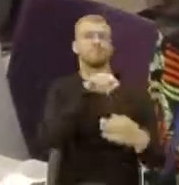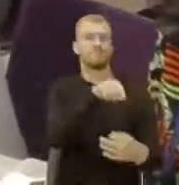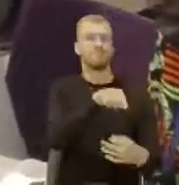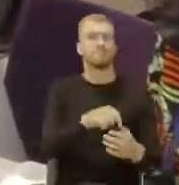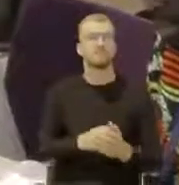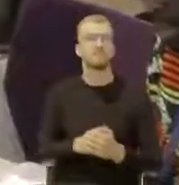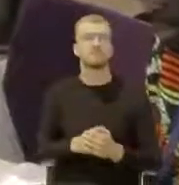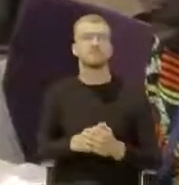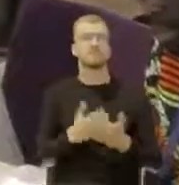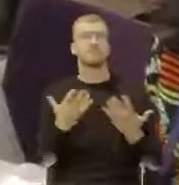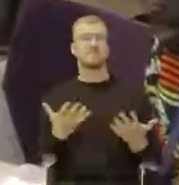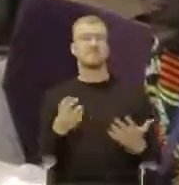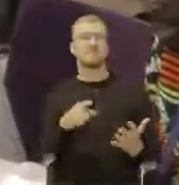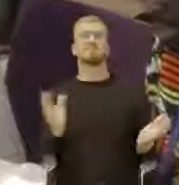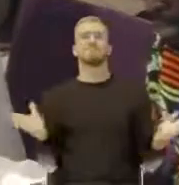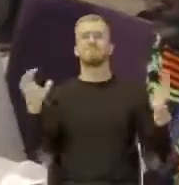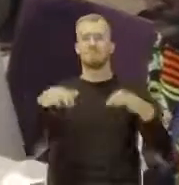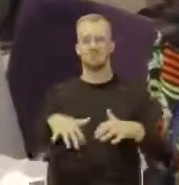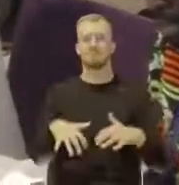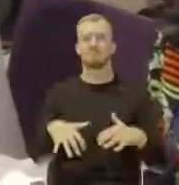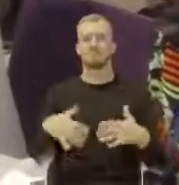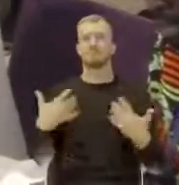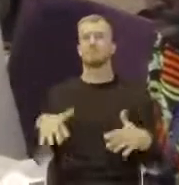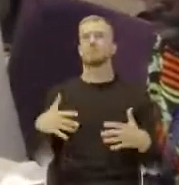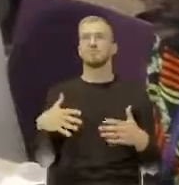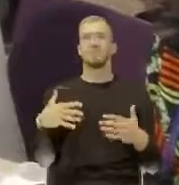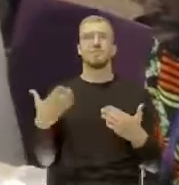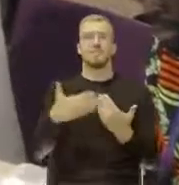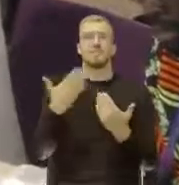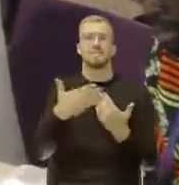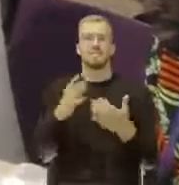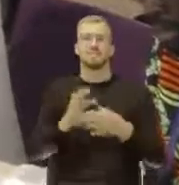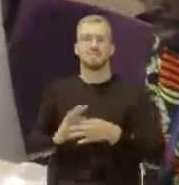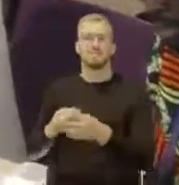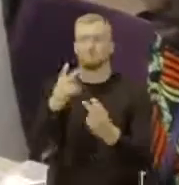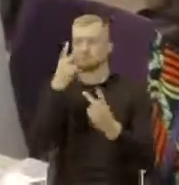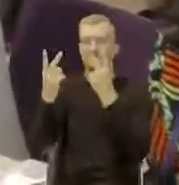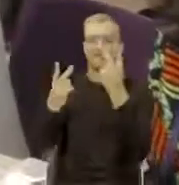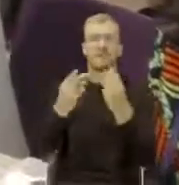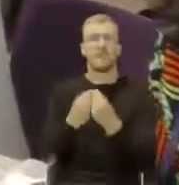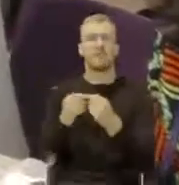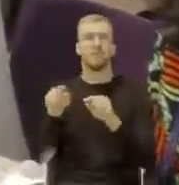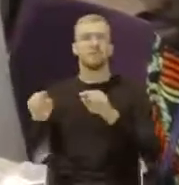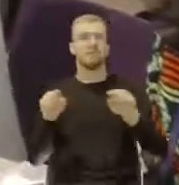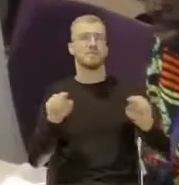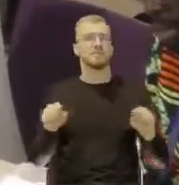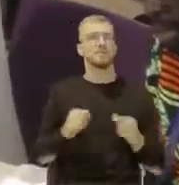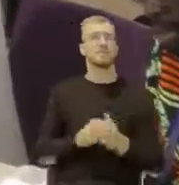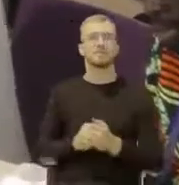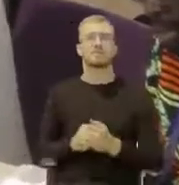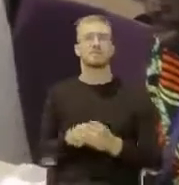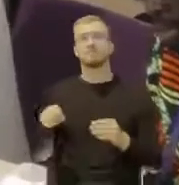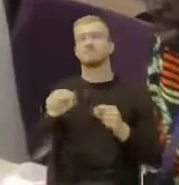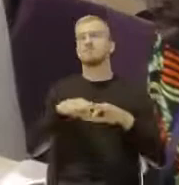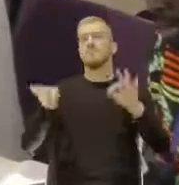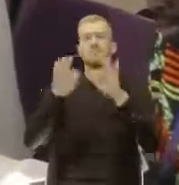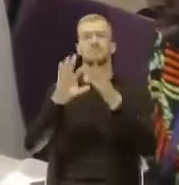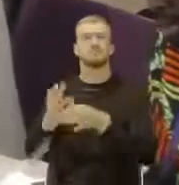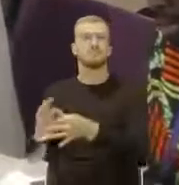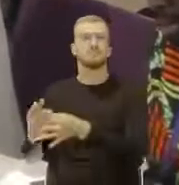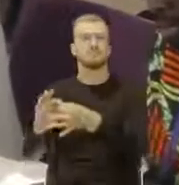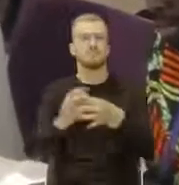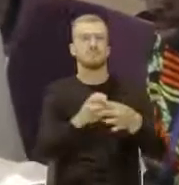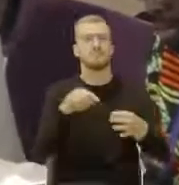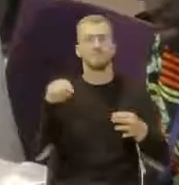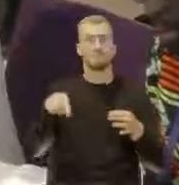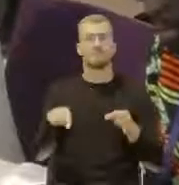those critical partners, are with us today. It has always been the case that traditionally we have had